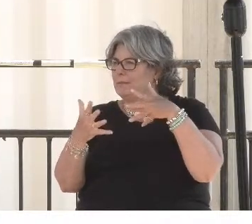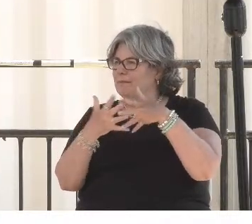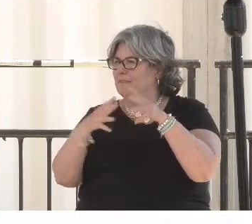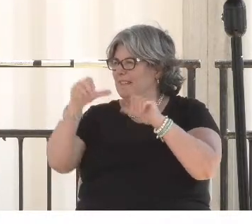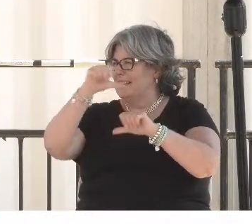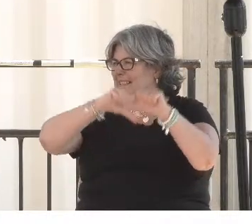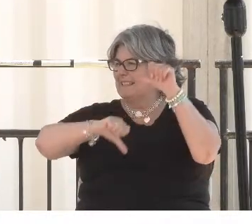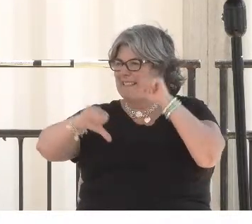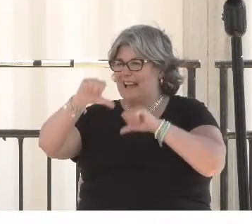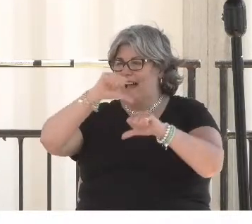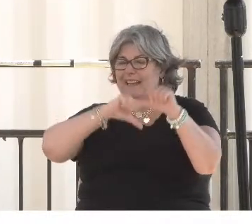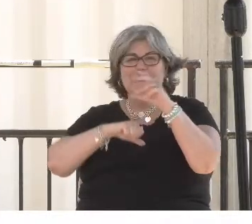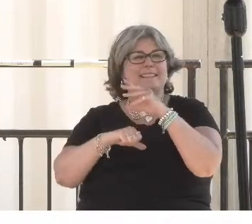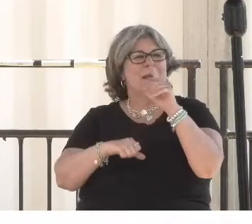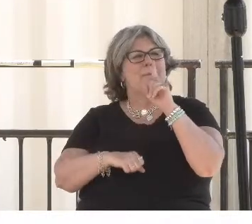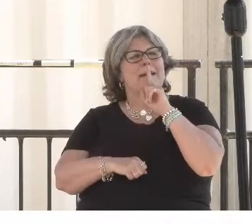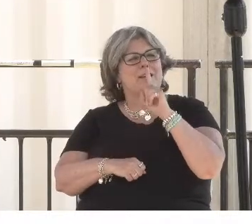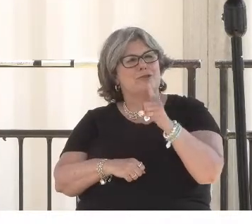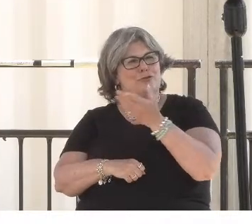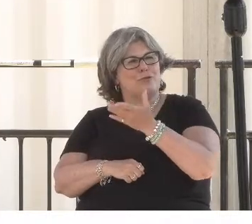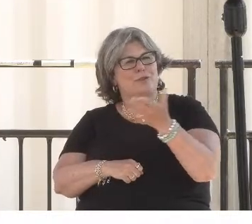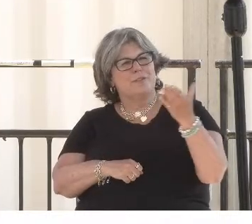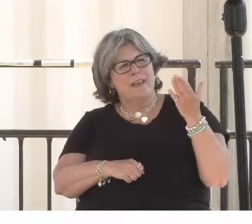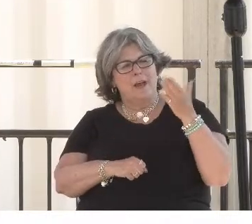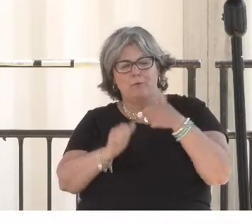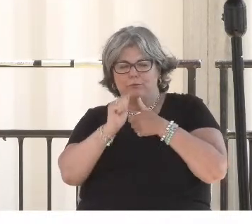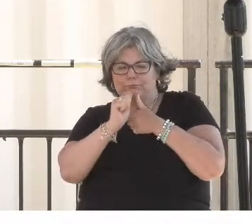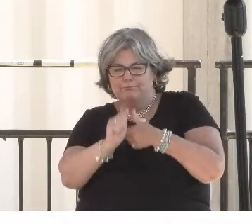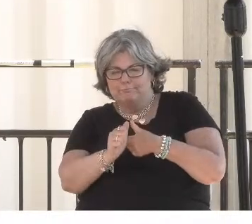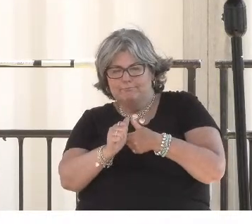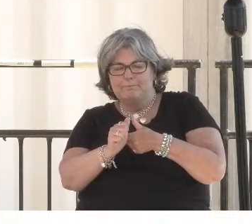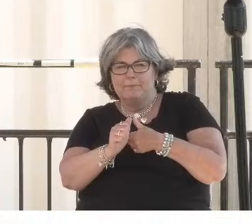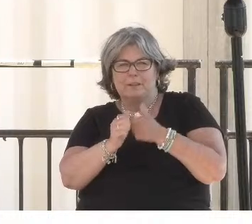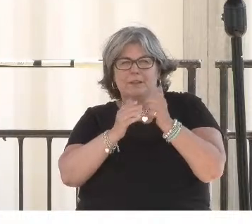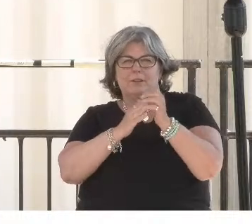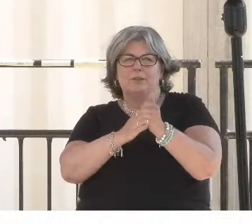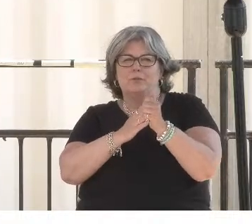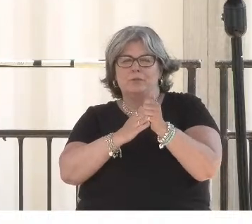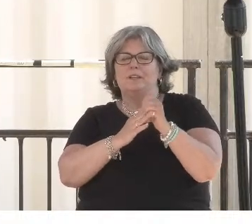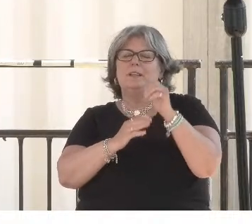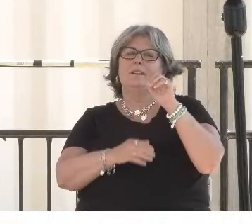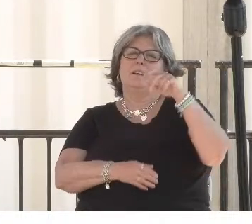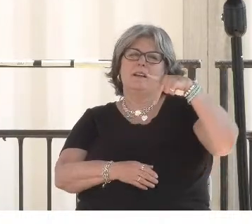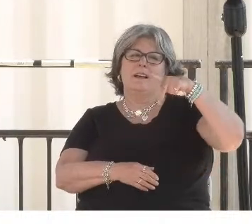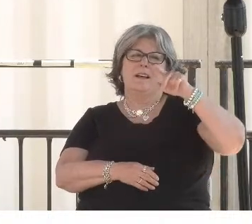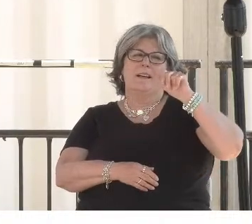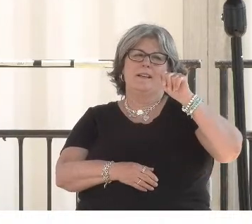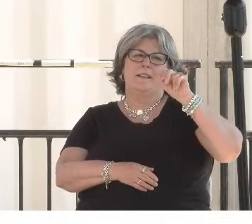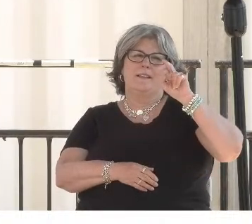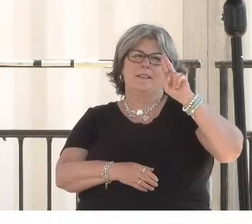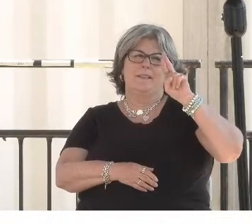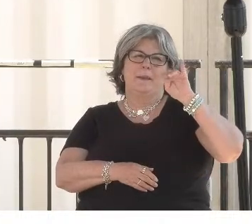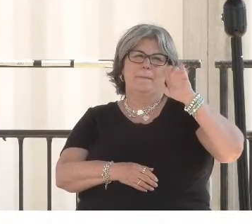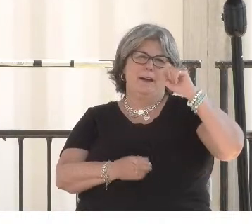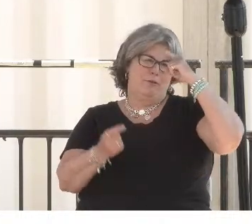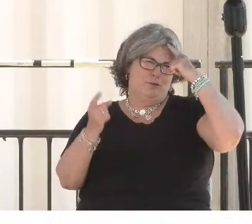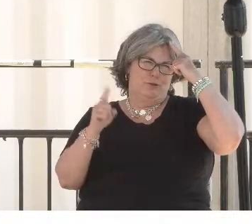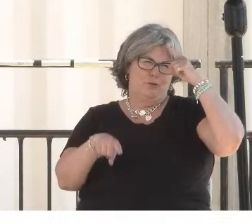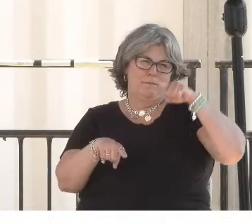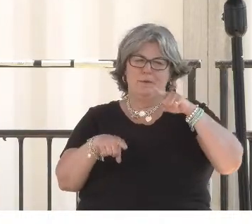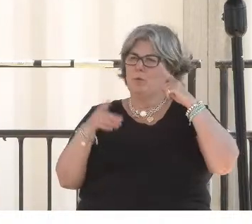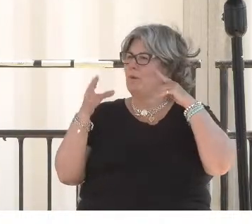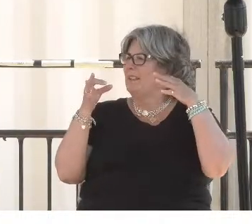science and making sure that we were on track to meet the Paris Agreement. A couple of years back, we